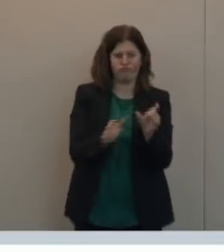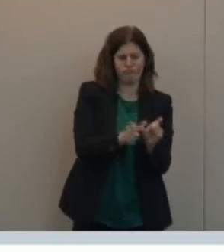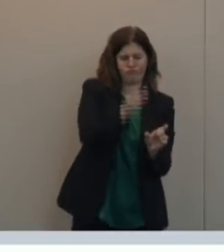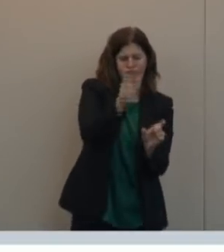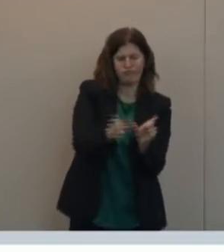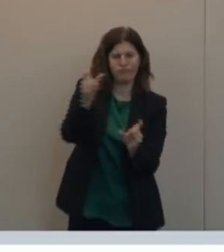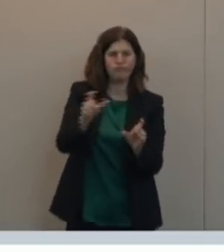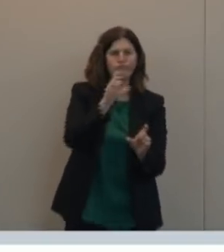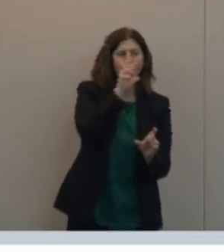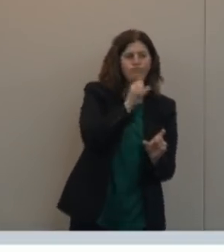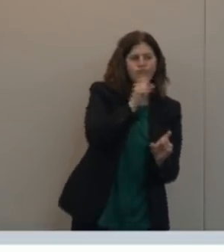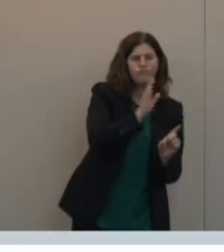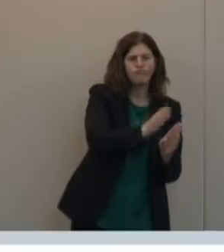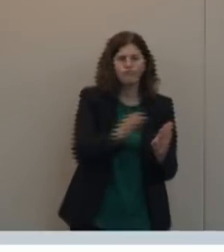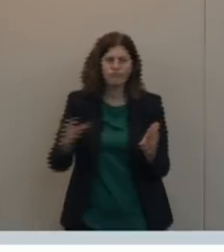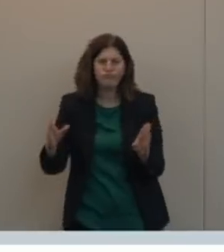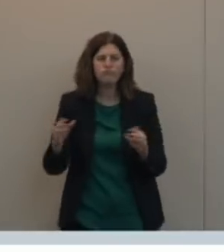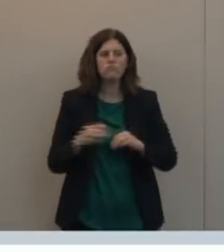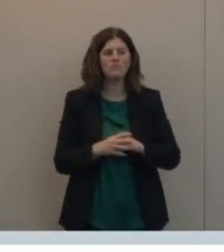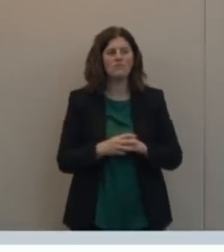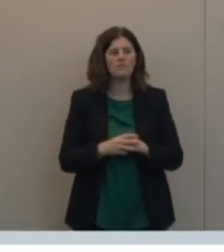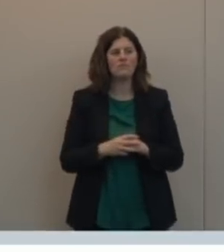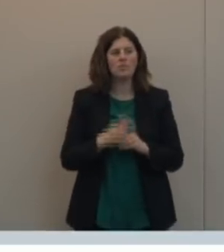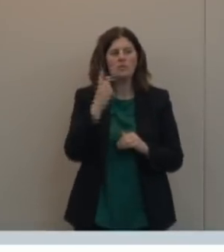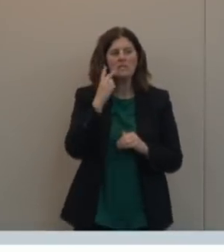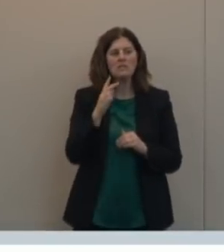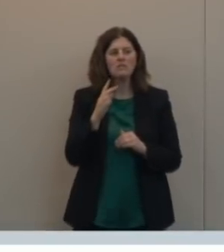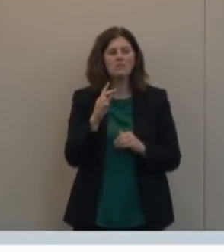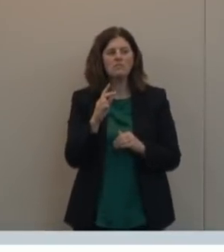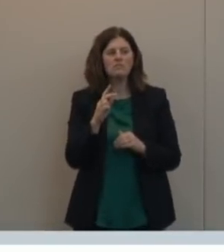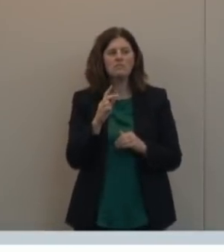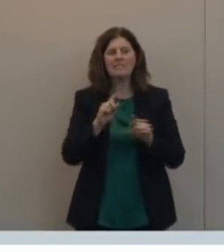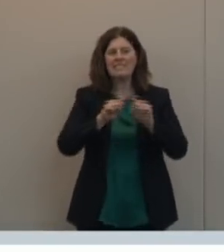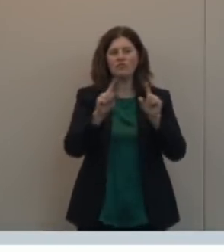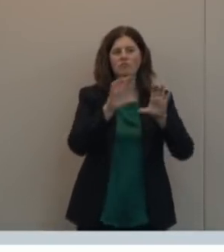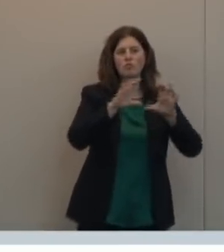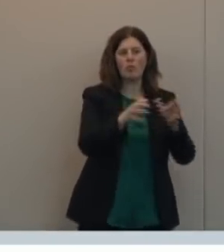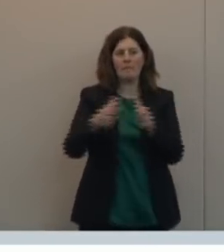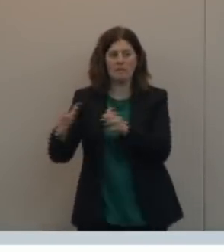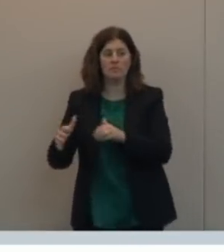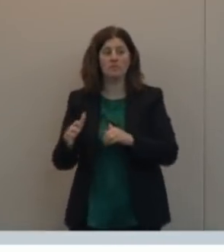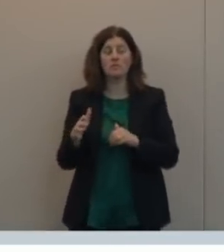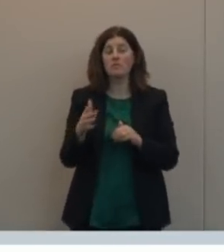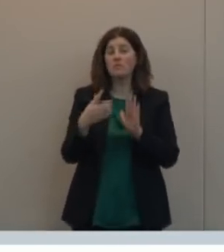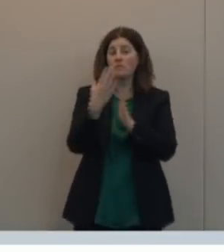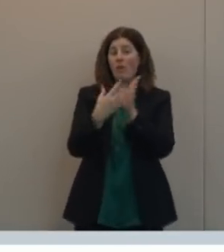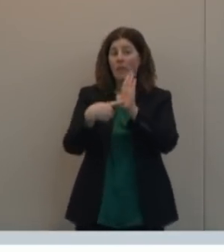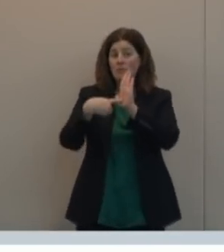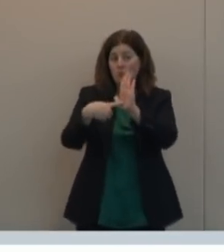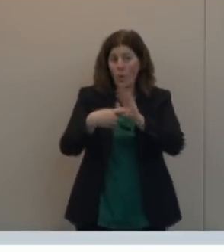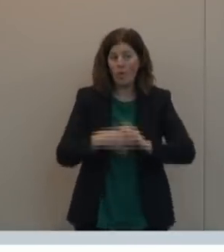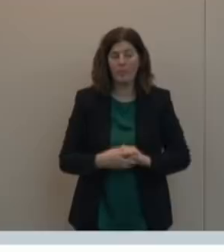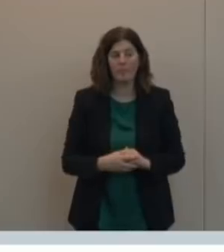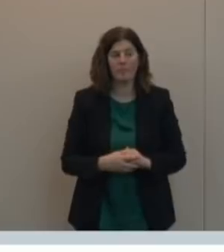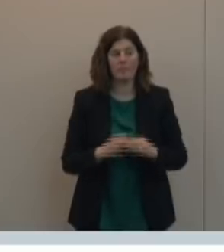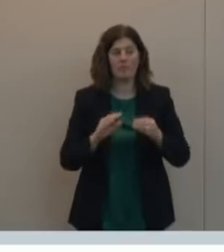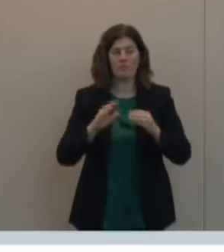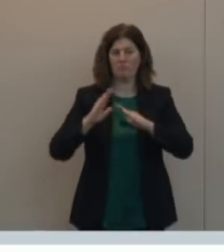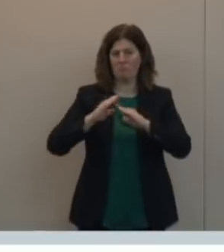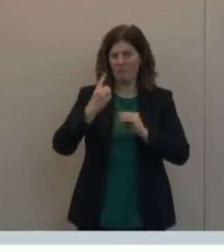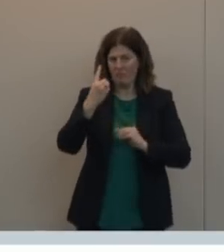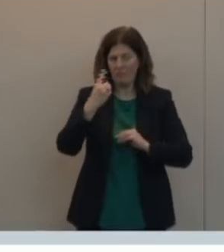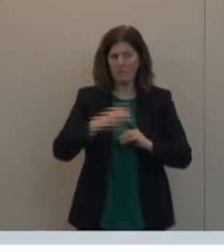age groups, and you can see sort of 20-year age groups here. And a couple things to point out. Number one is